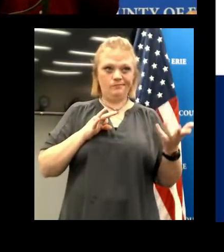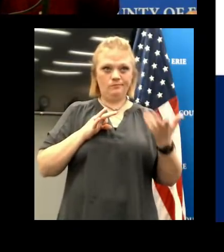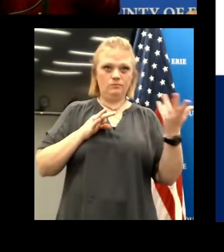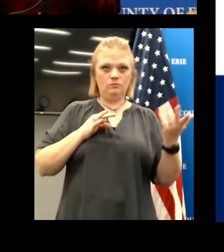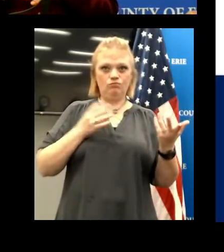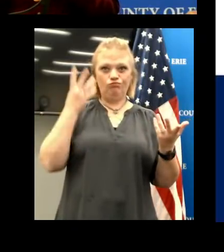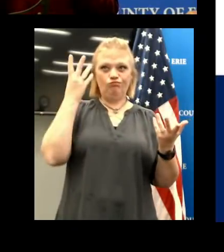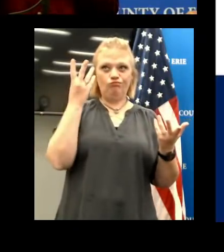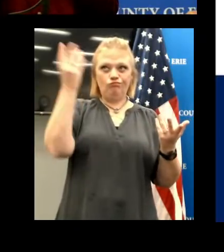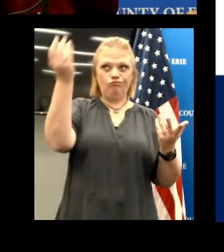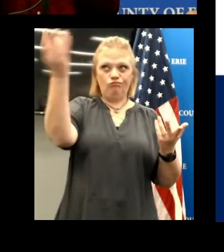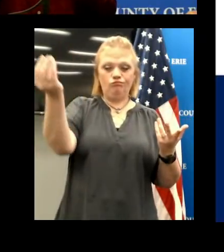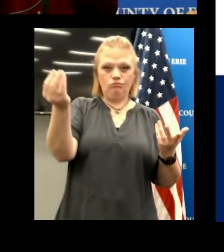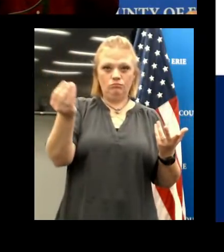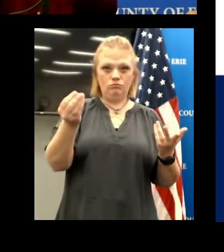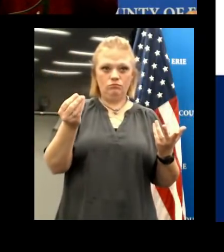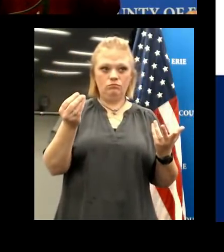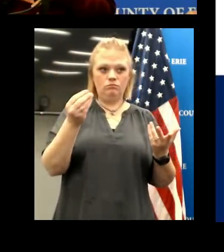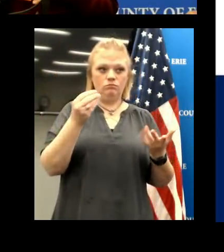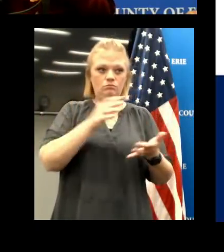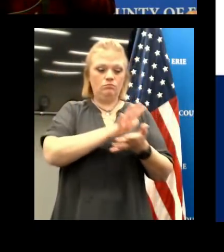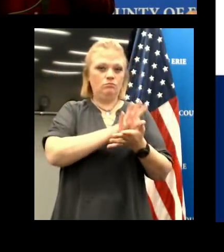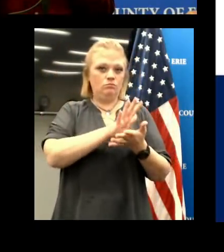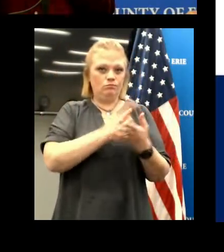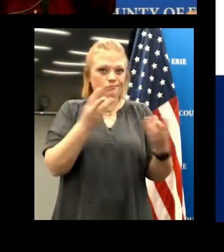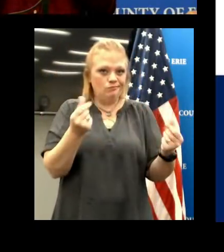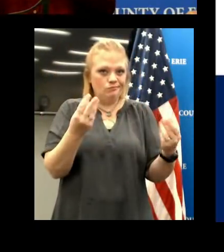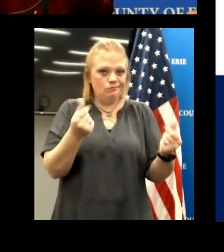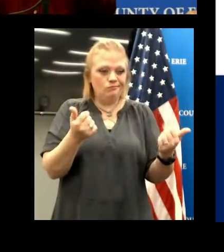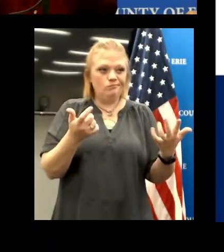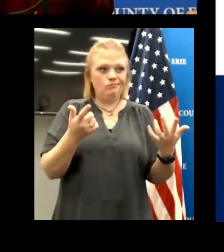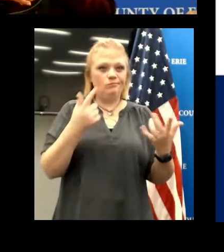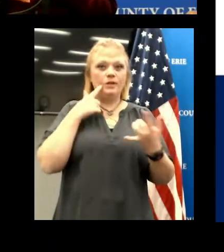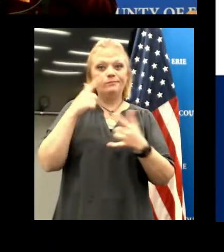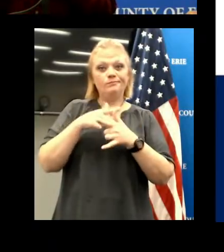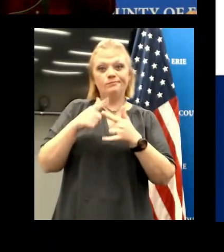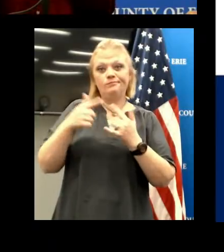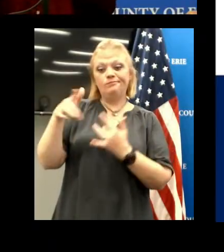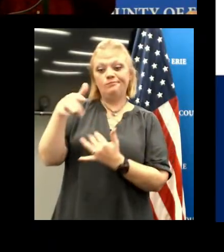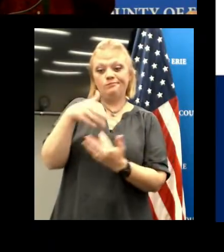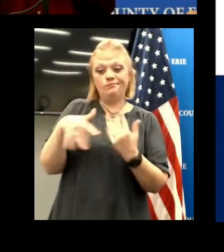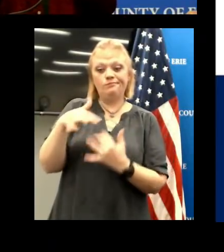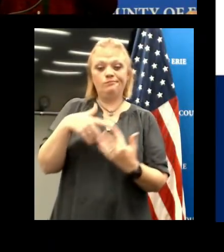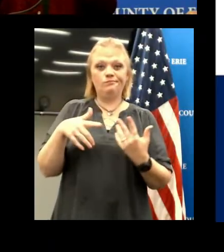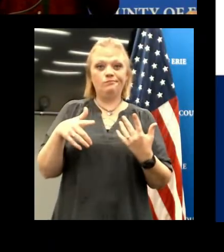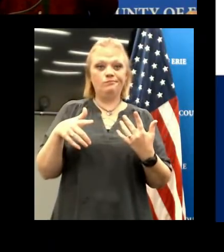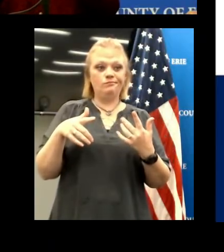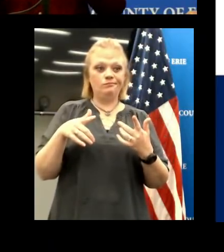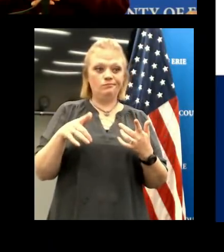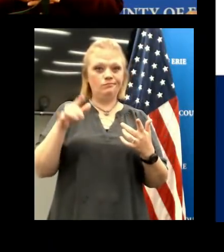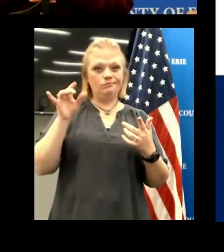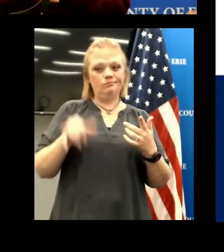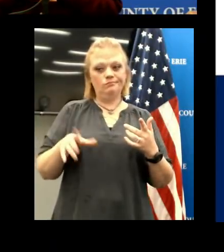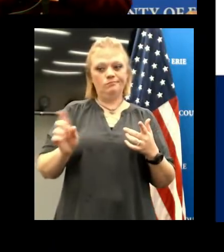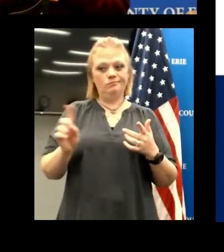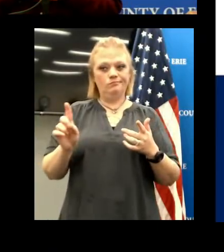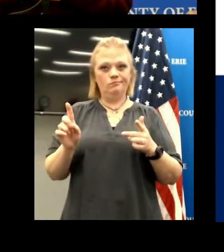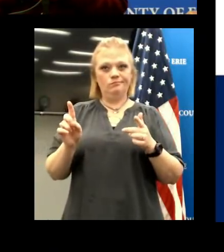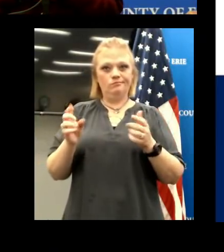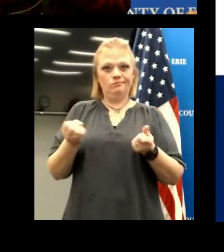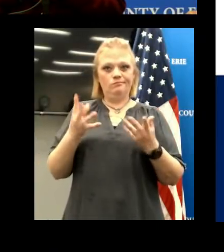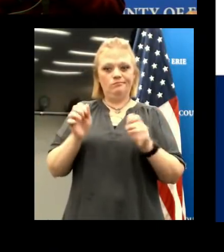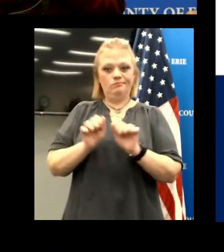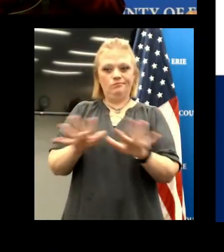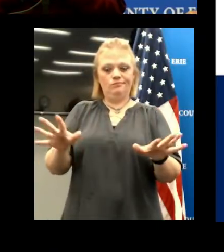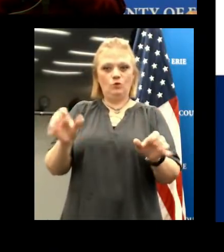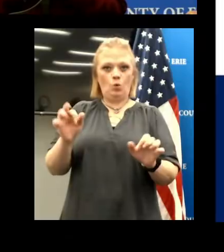going outside and school grounds and socializing, and that's where many of them are